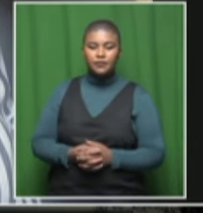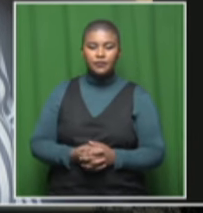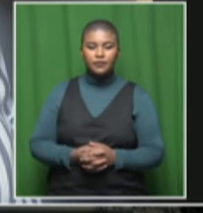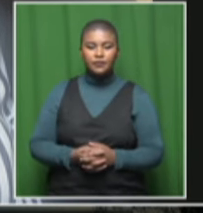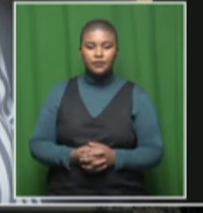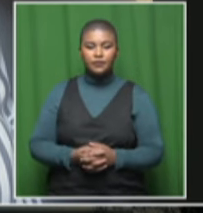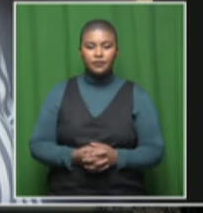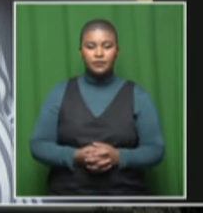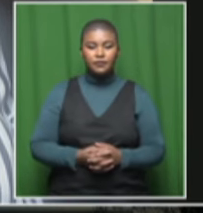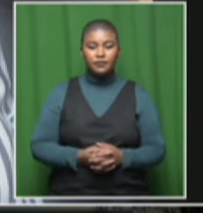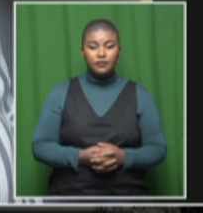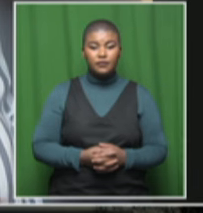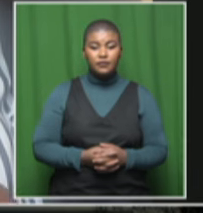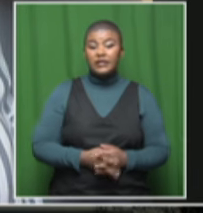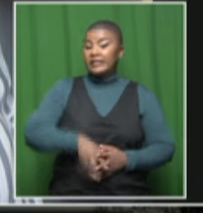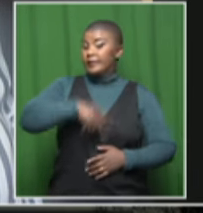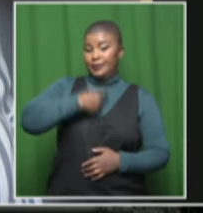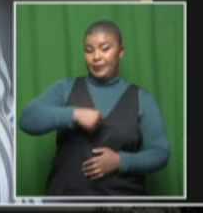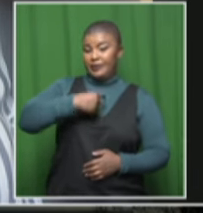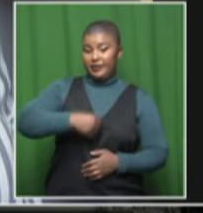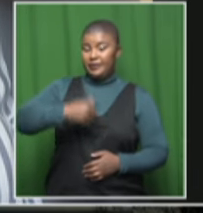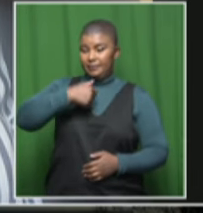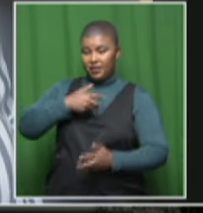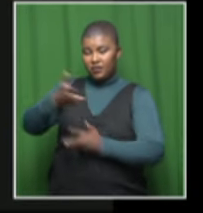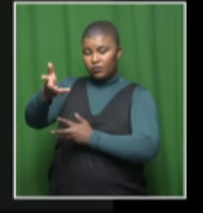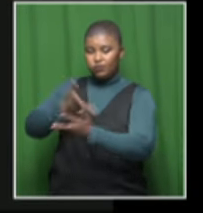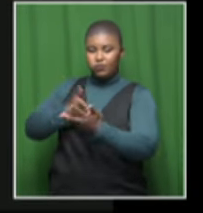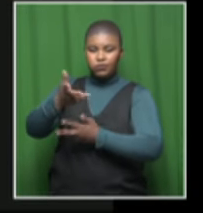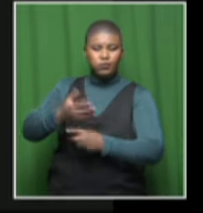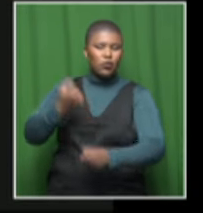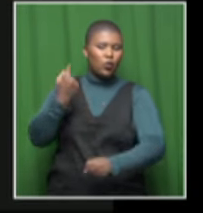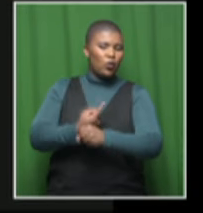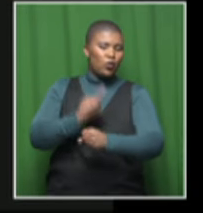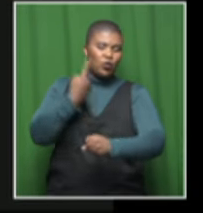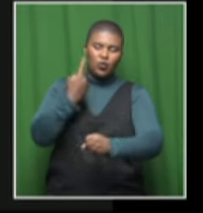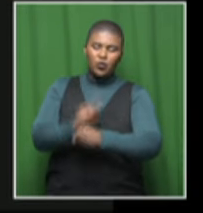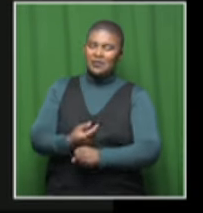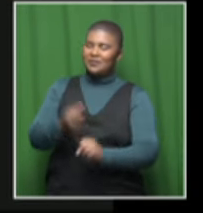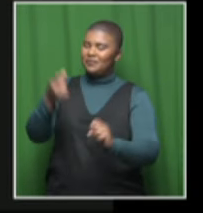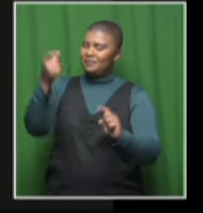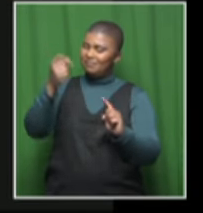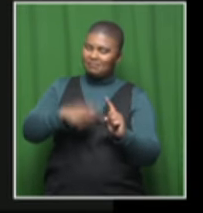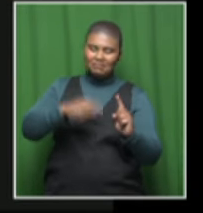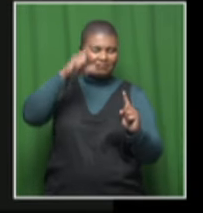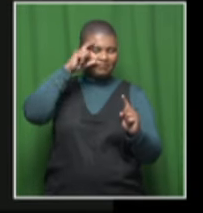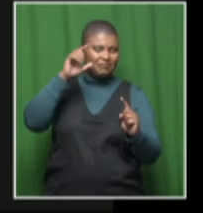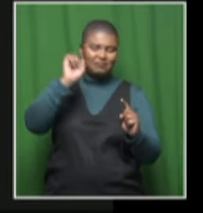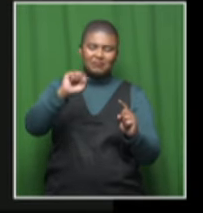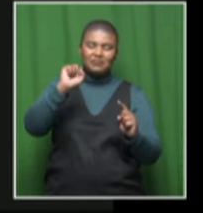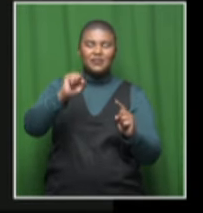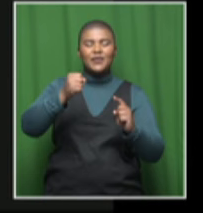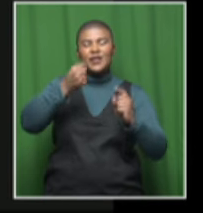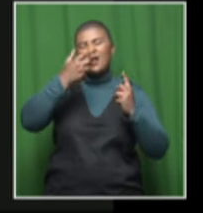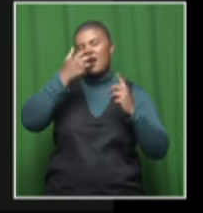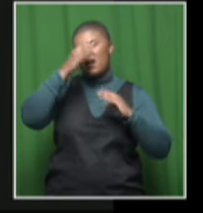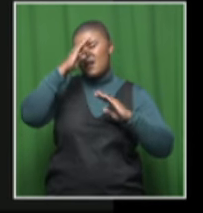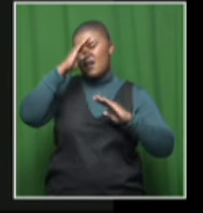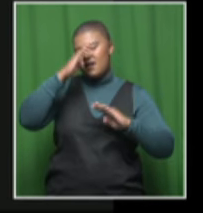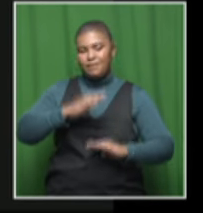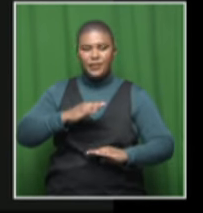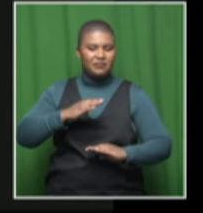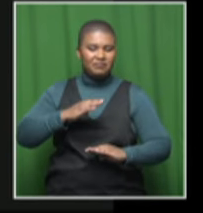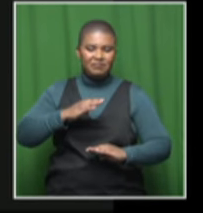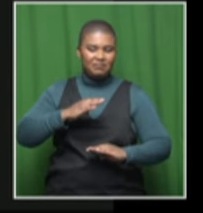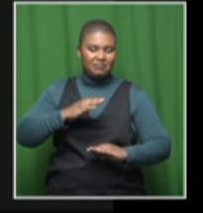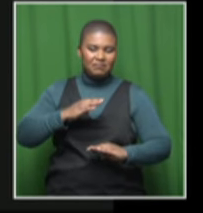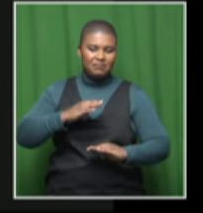Well, my personal interactions, he was always a humble man, and he